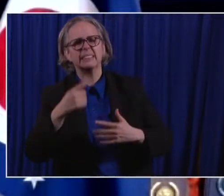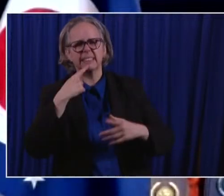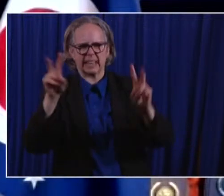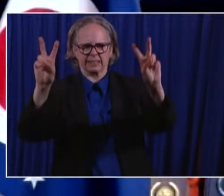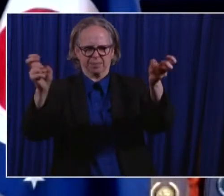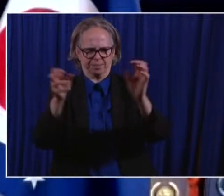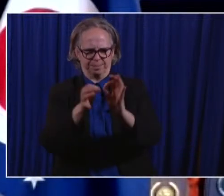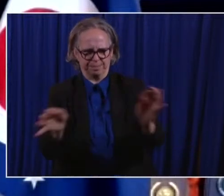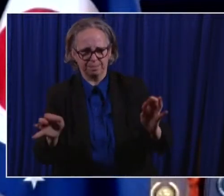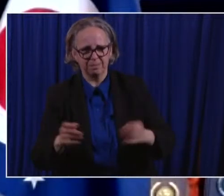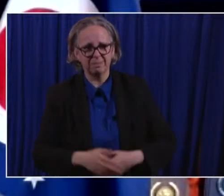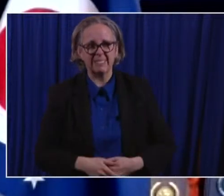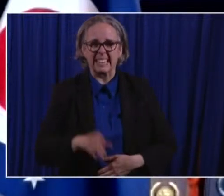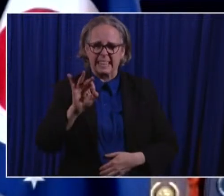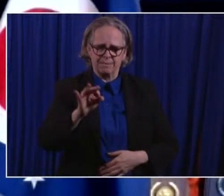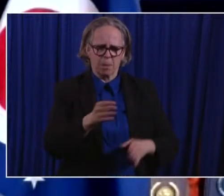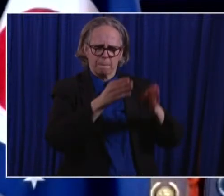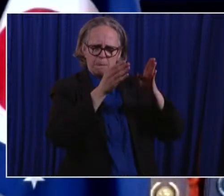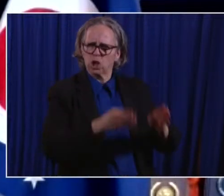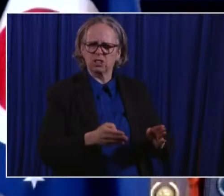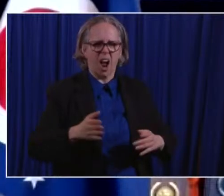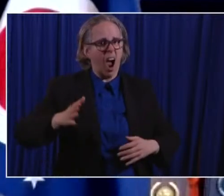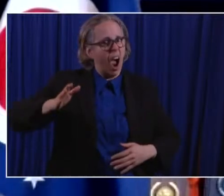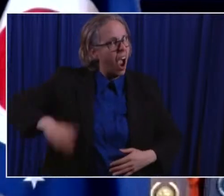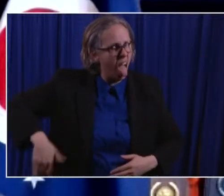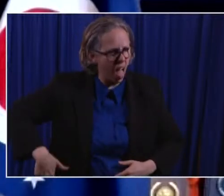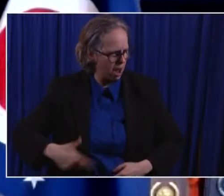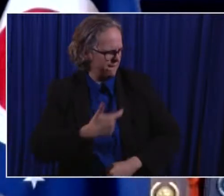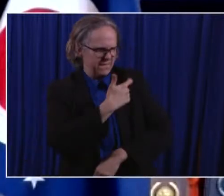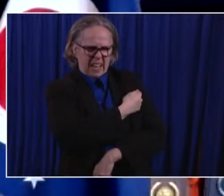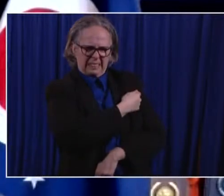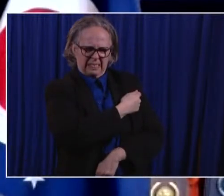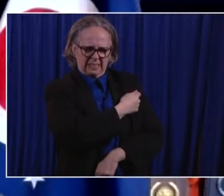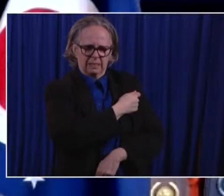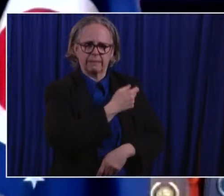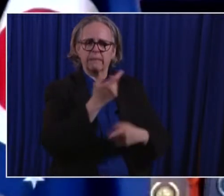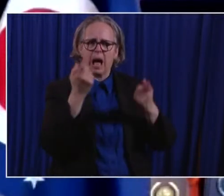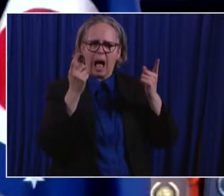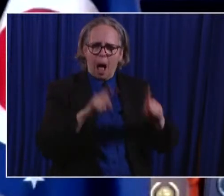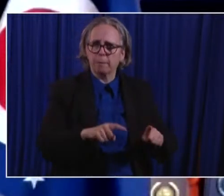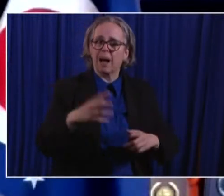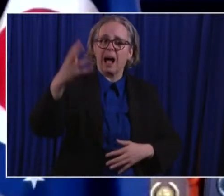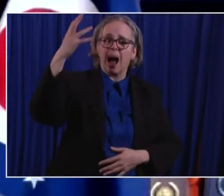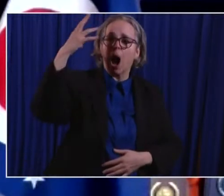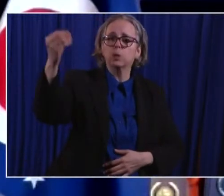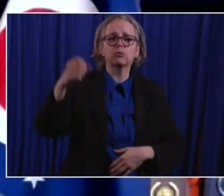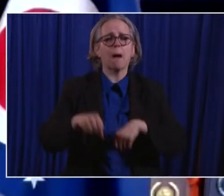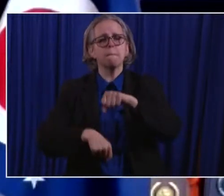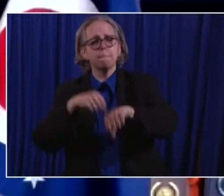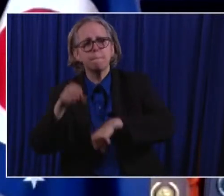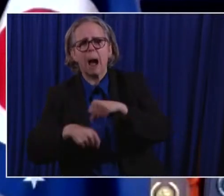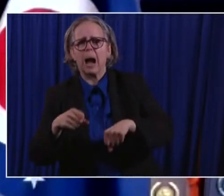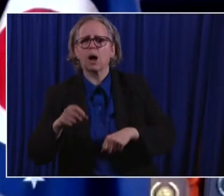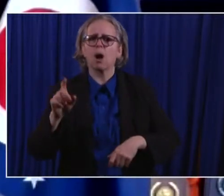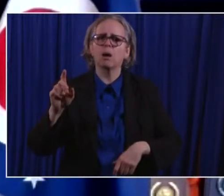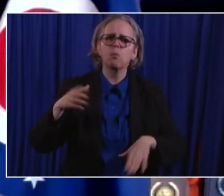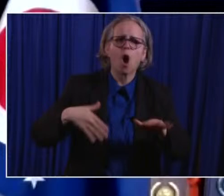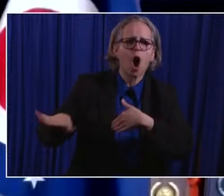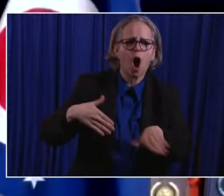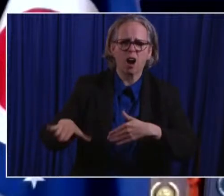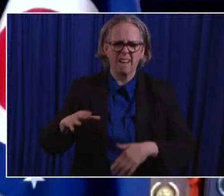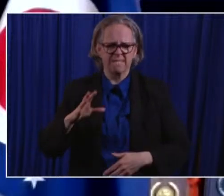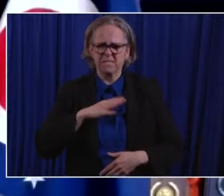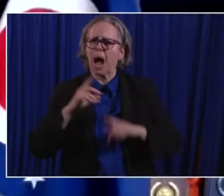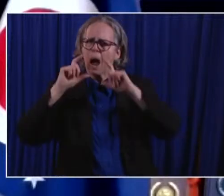unvaccinated individuals may go without mask when walking, jogging, biking outdoors, or with household members. However, officials caution that